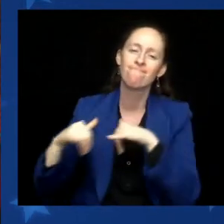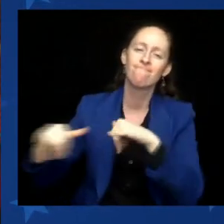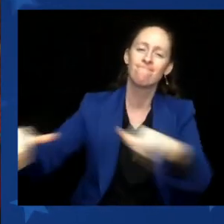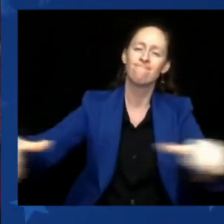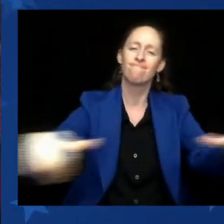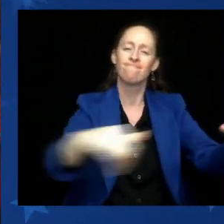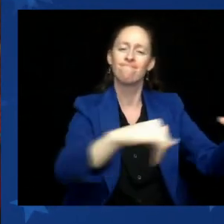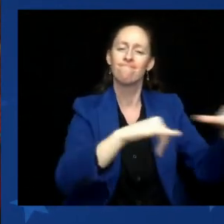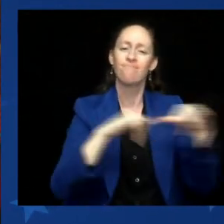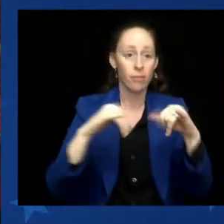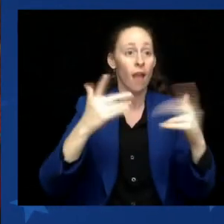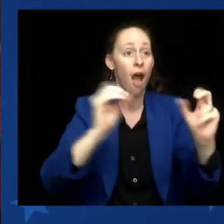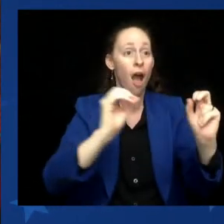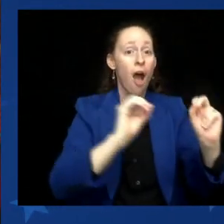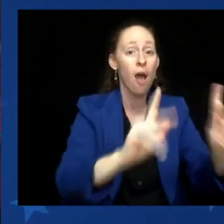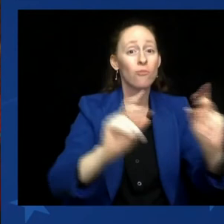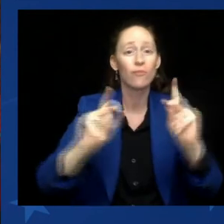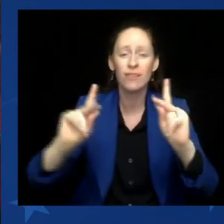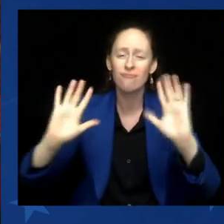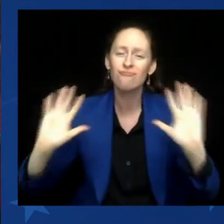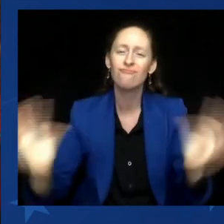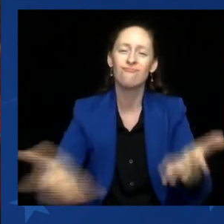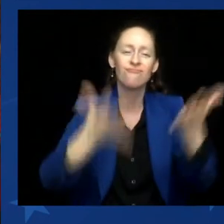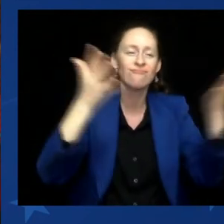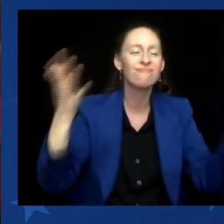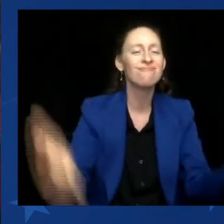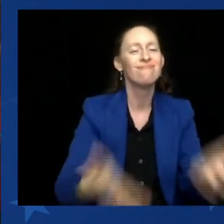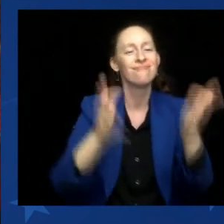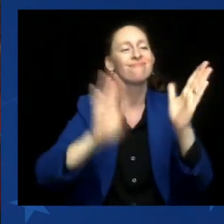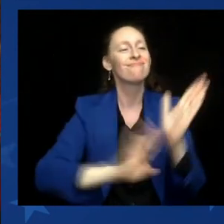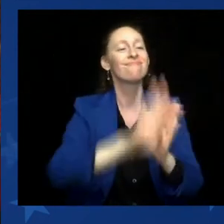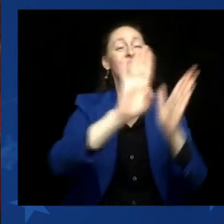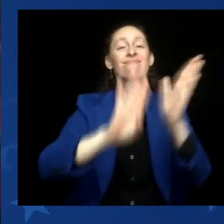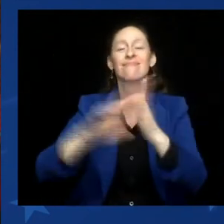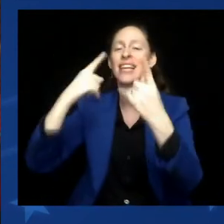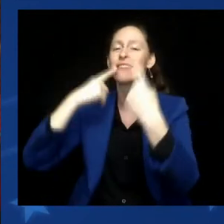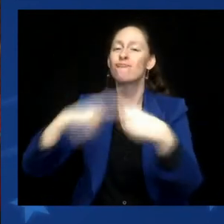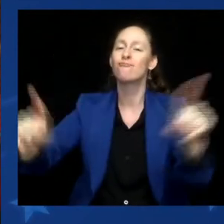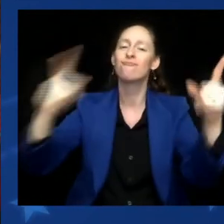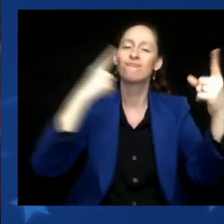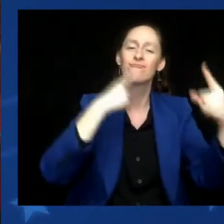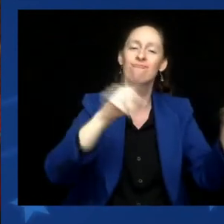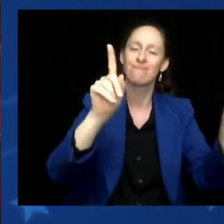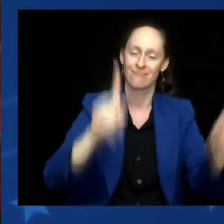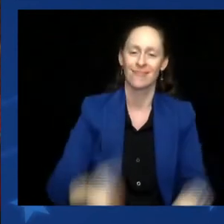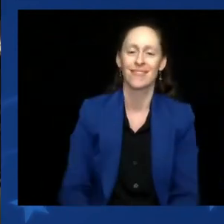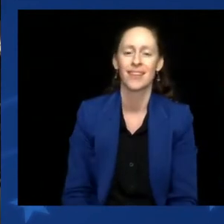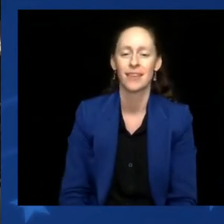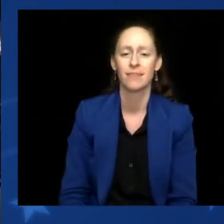democracy must be defended, for democracy makes all these things possible.